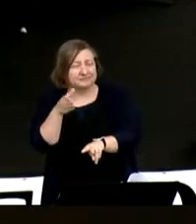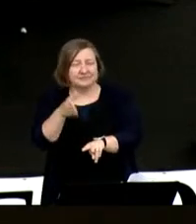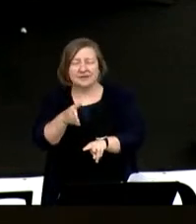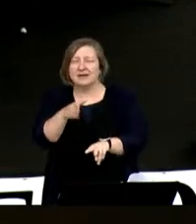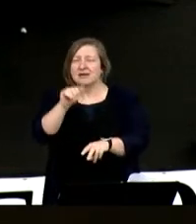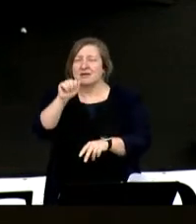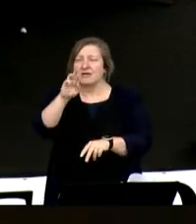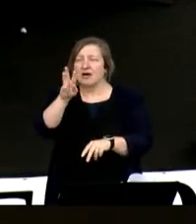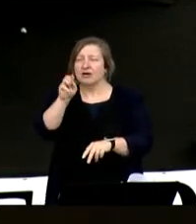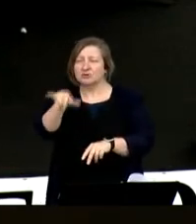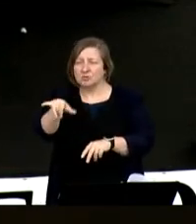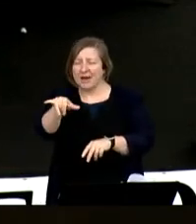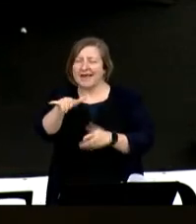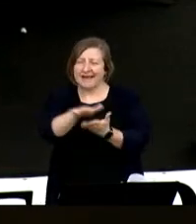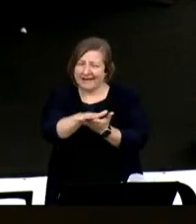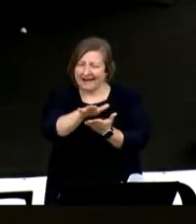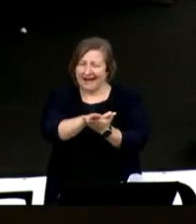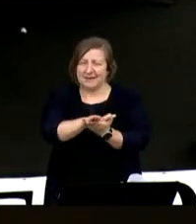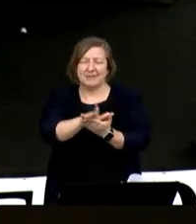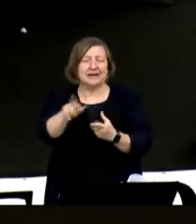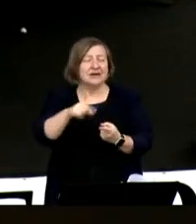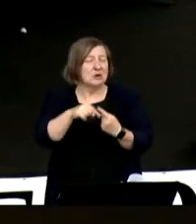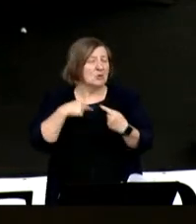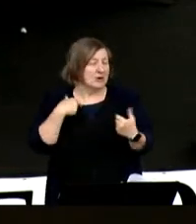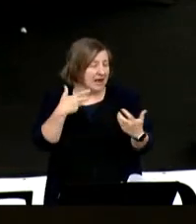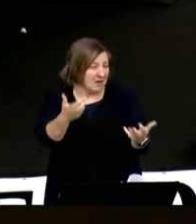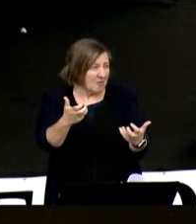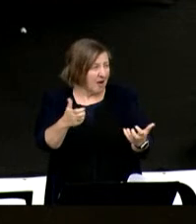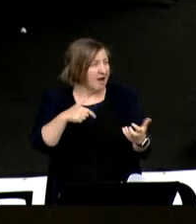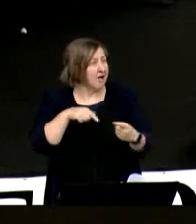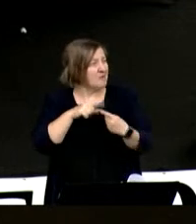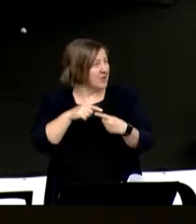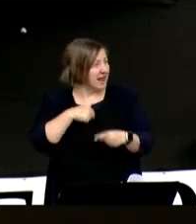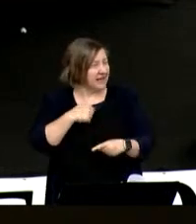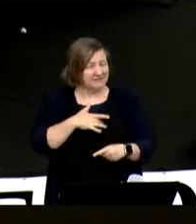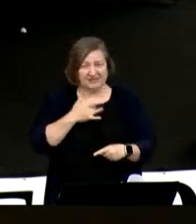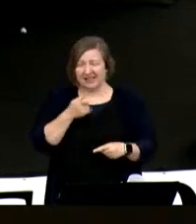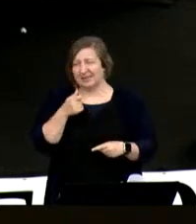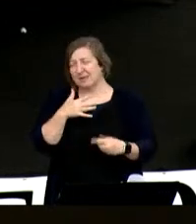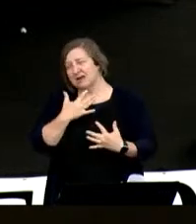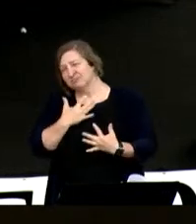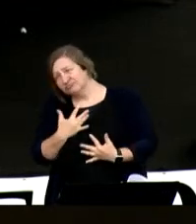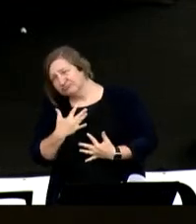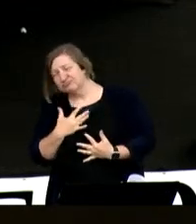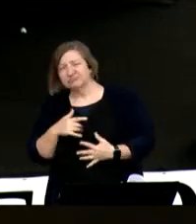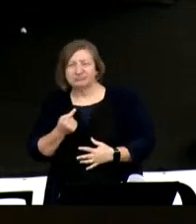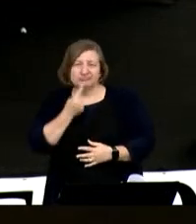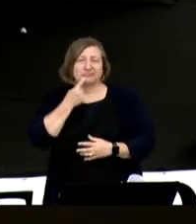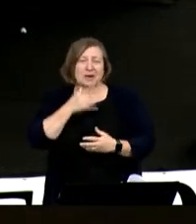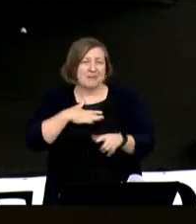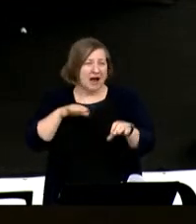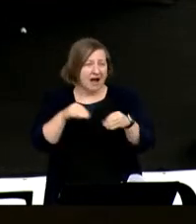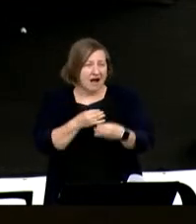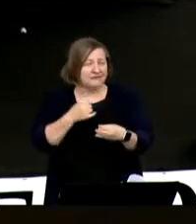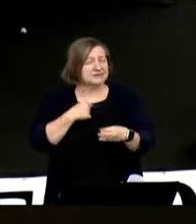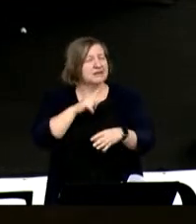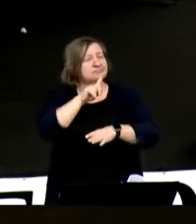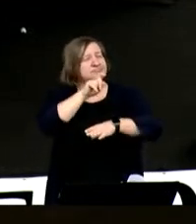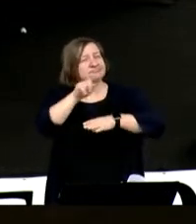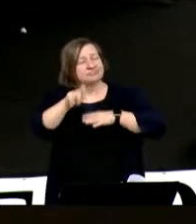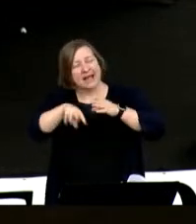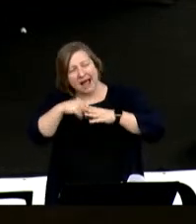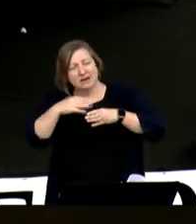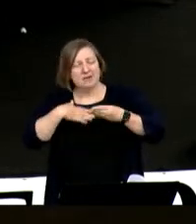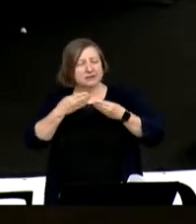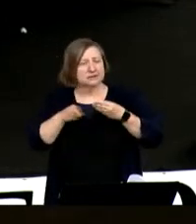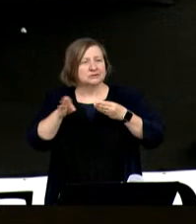the Archway Academy, and when I'm feeling a little bit of gloom and despair in my office, I walk out of my office